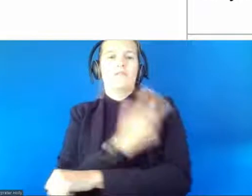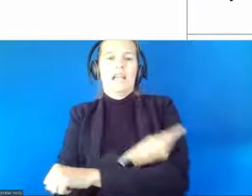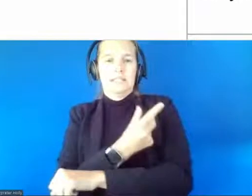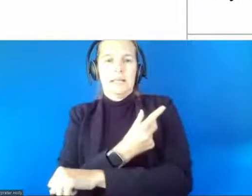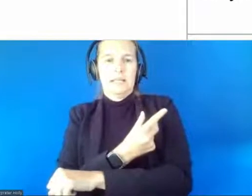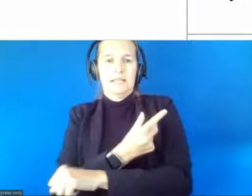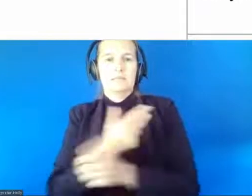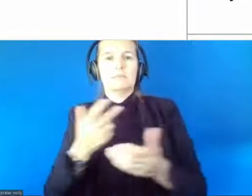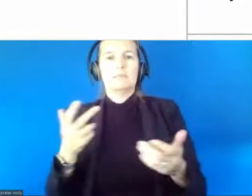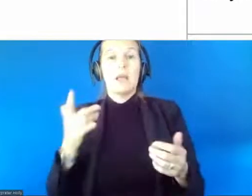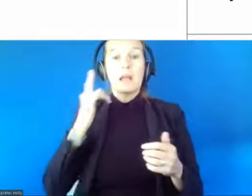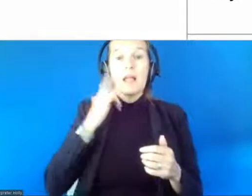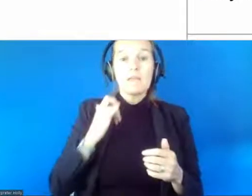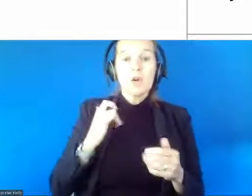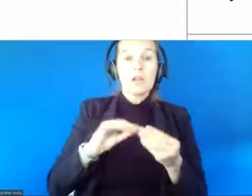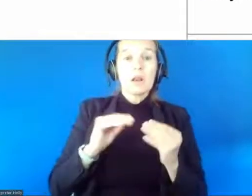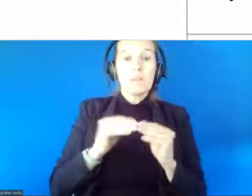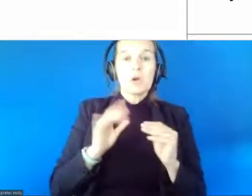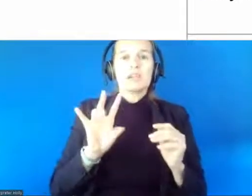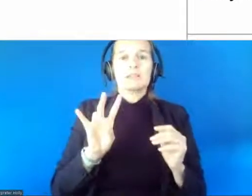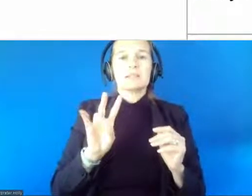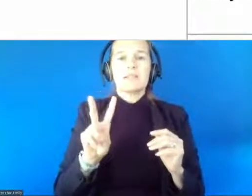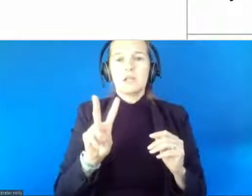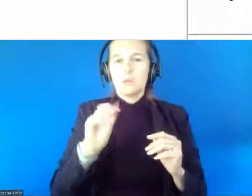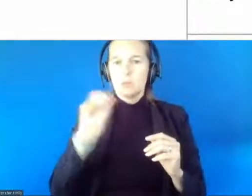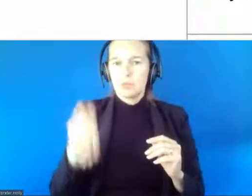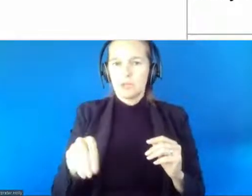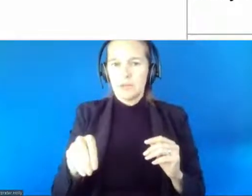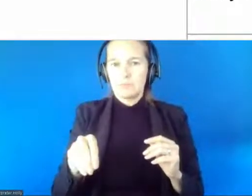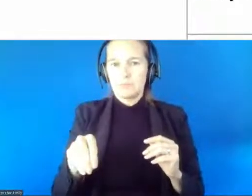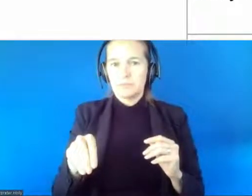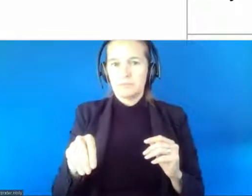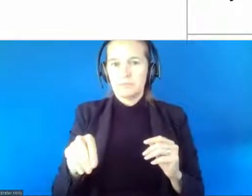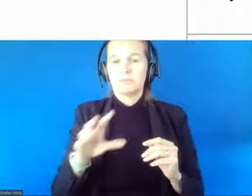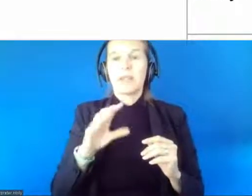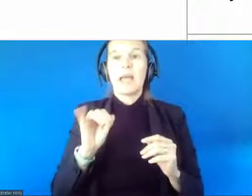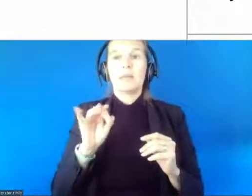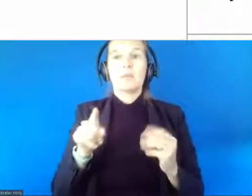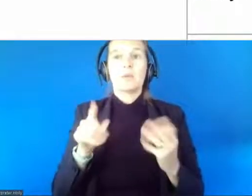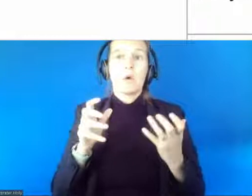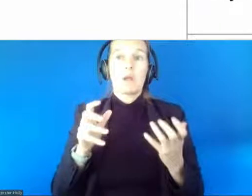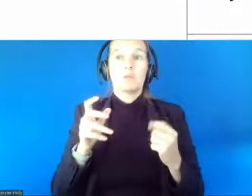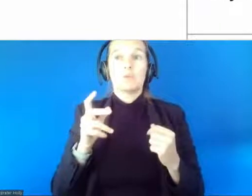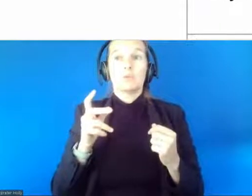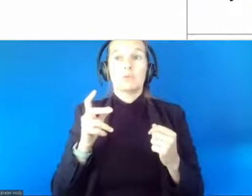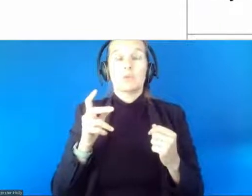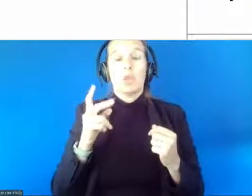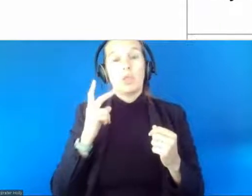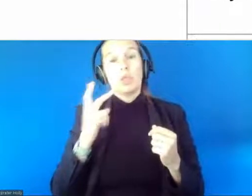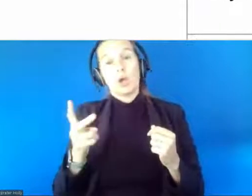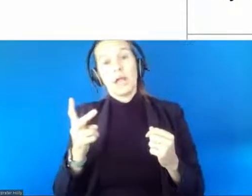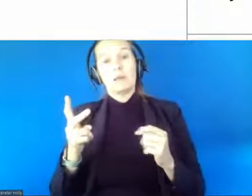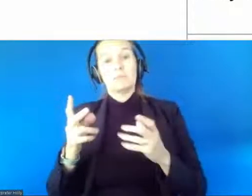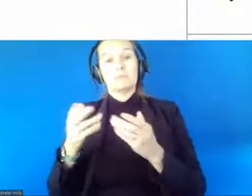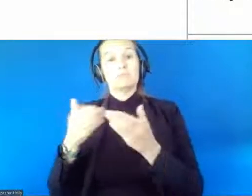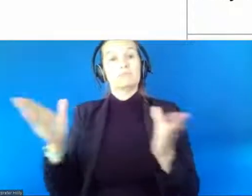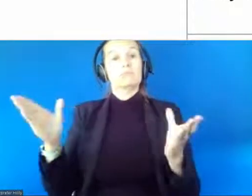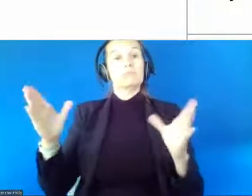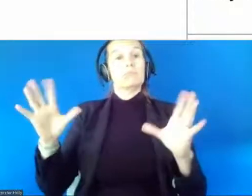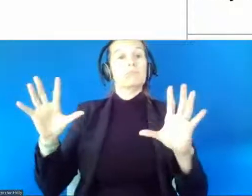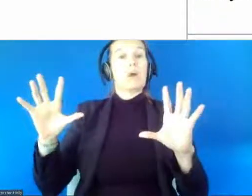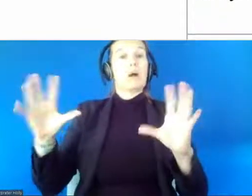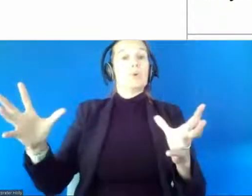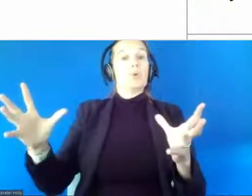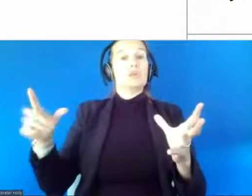In California, that number is 72%. And if we want to look at not just the eligible population, but